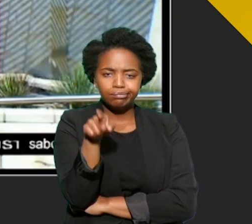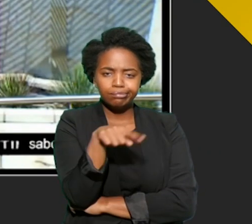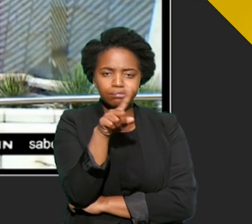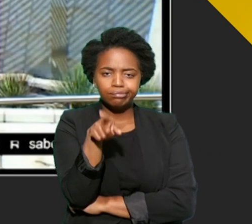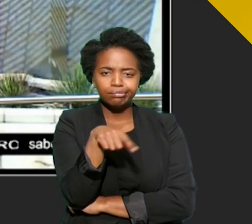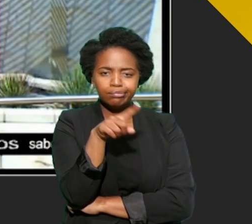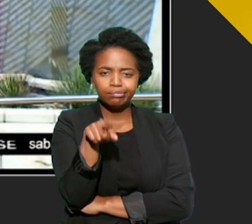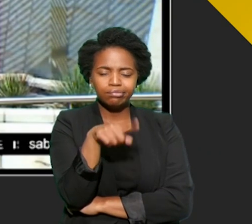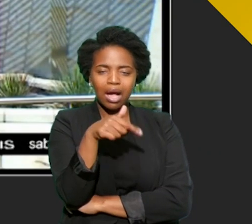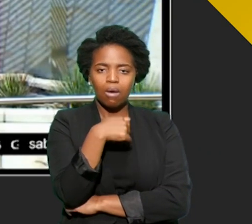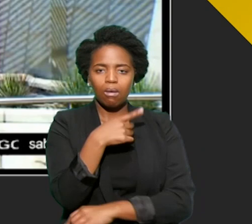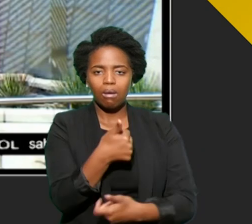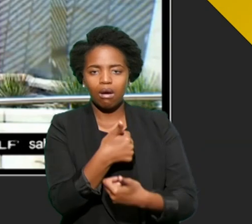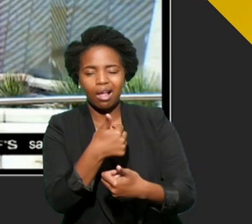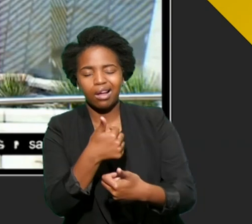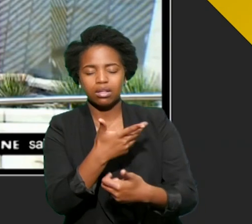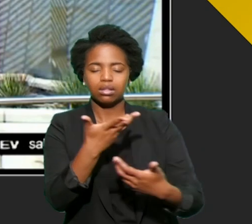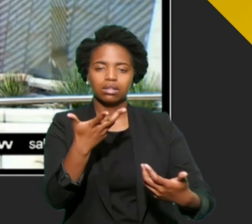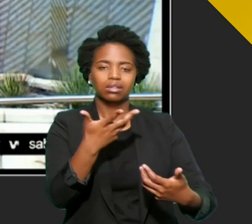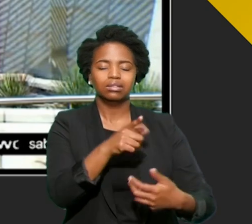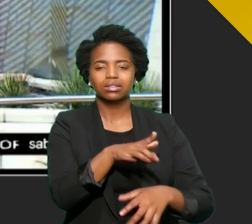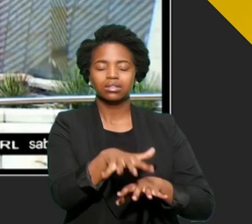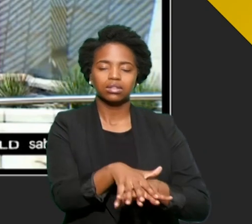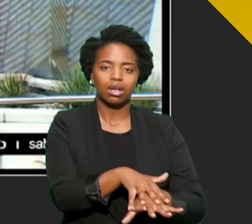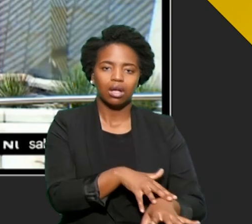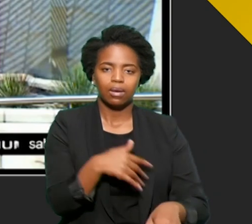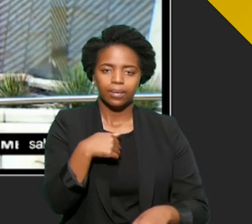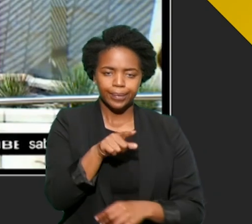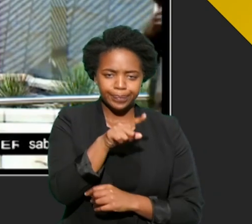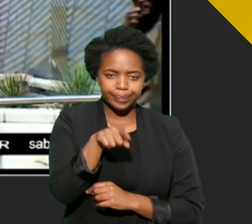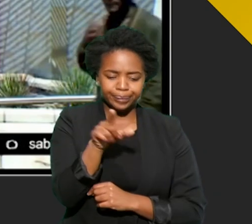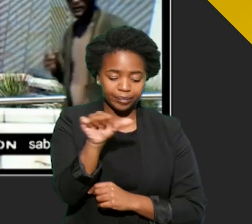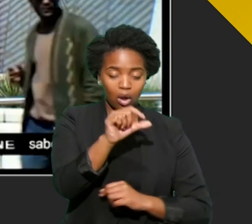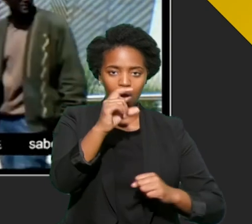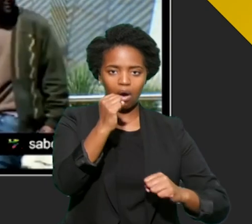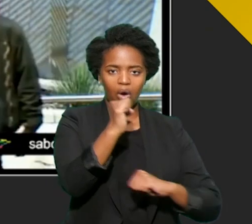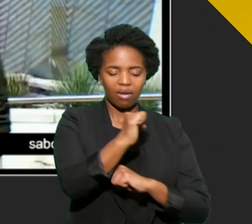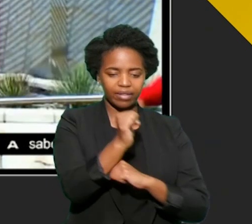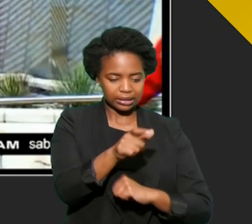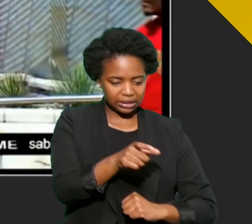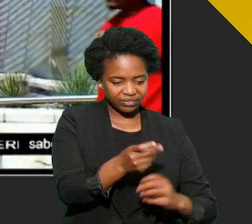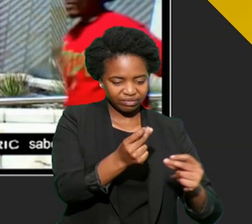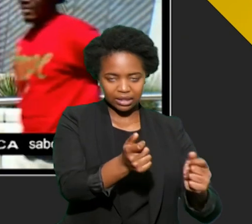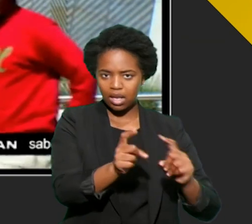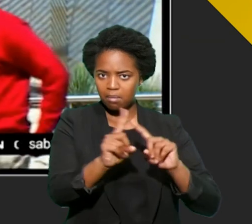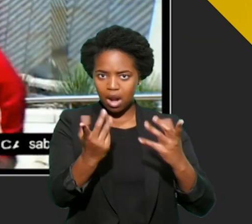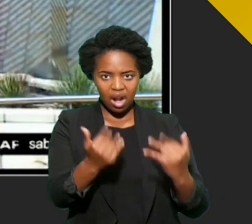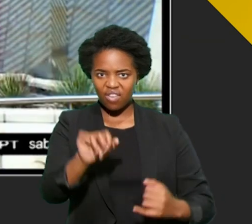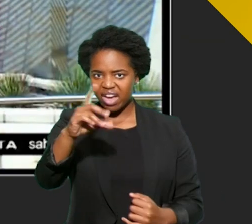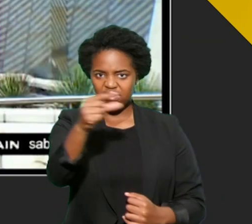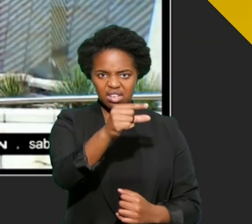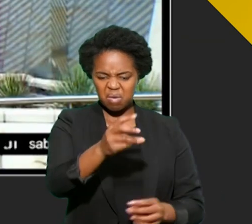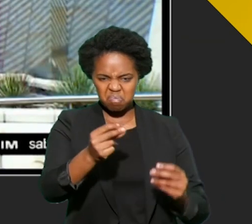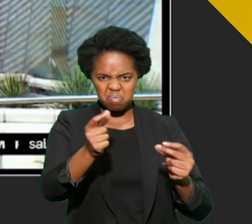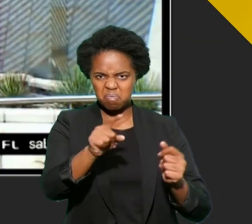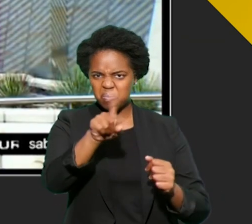deliver feedback to your clients, or have to come back to the office and then plug in. But now we're going to see an era where we're